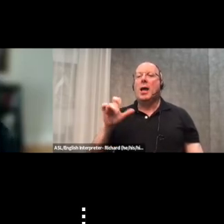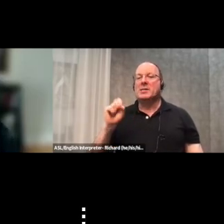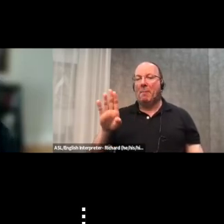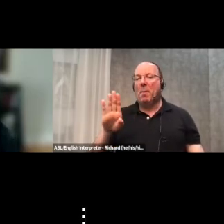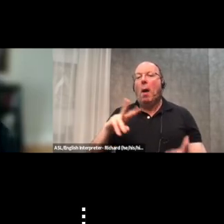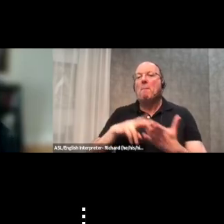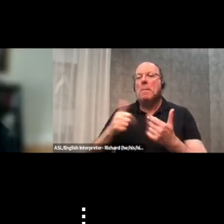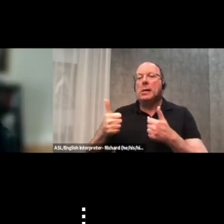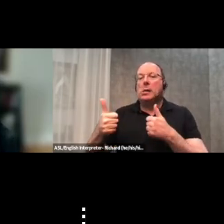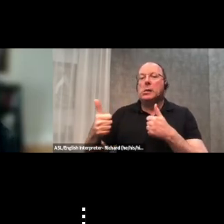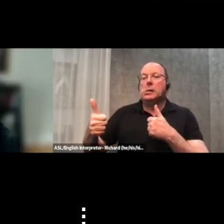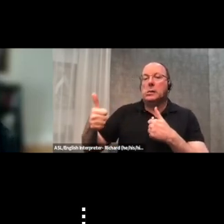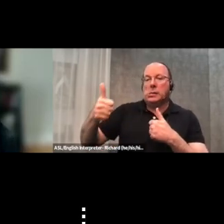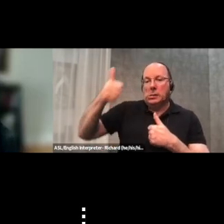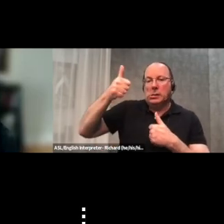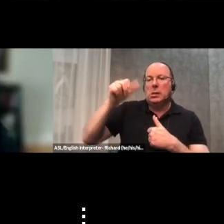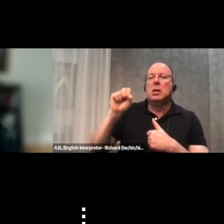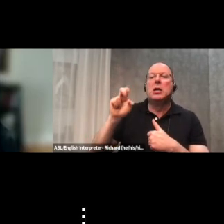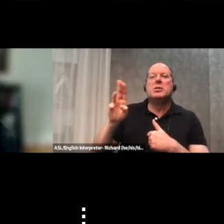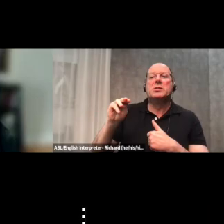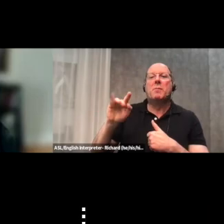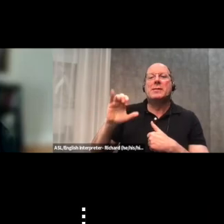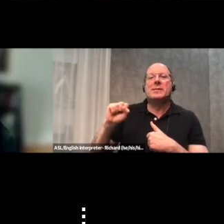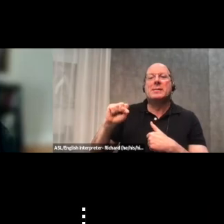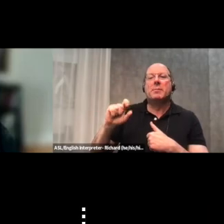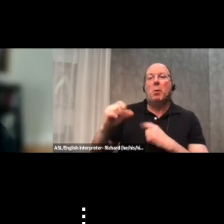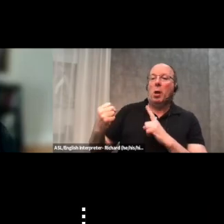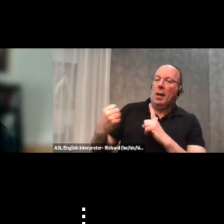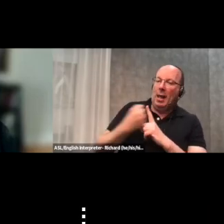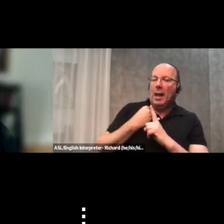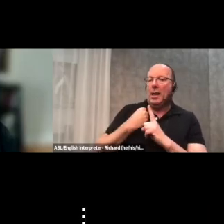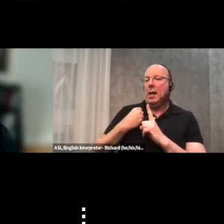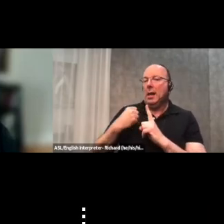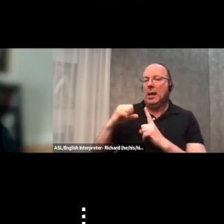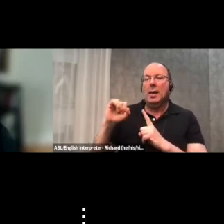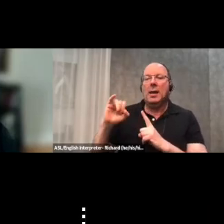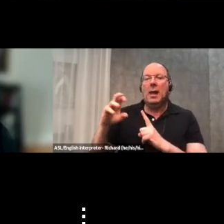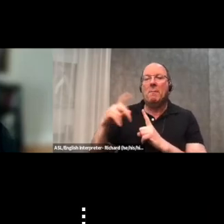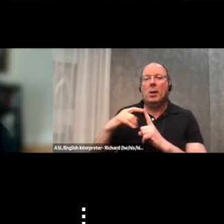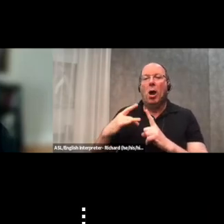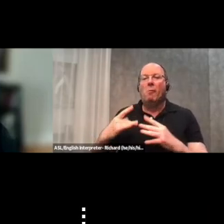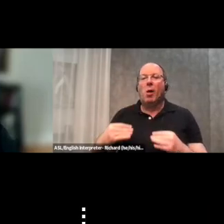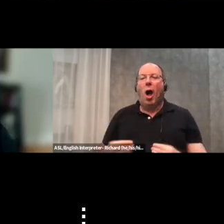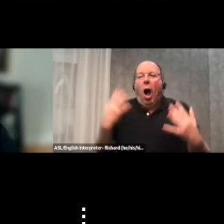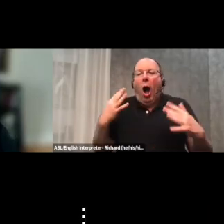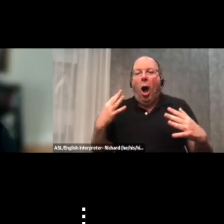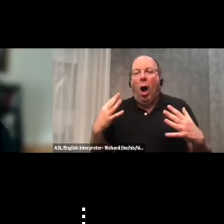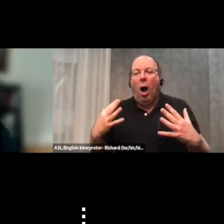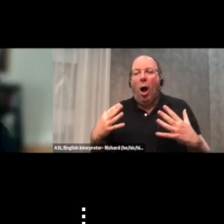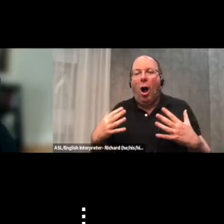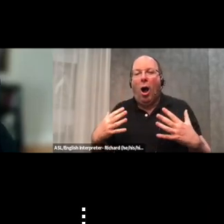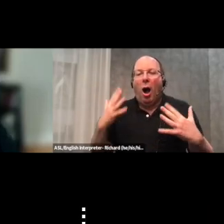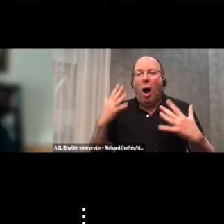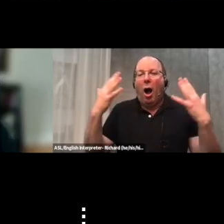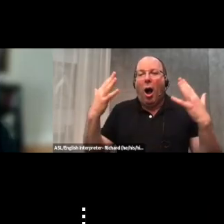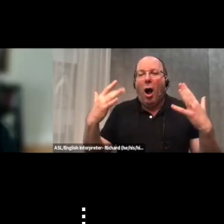person receiving impact play or what have you, can get. And it's kind of like, some people describe it as